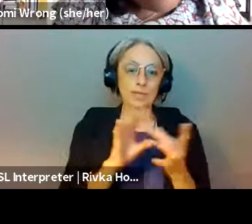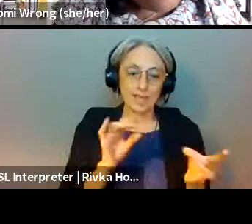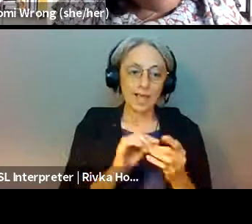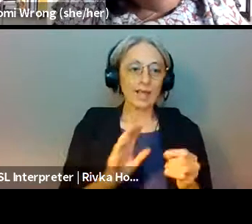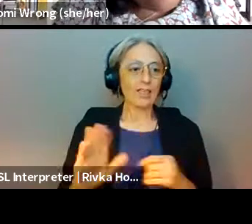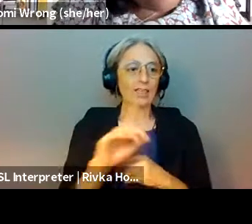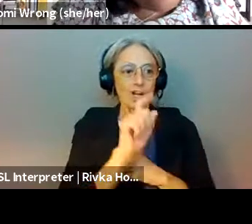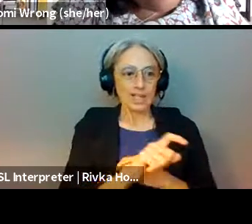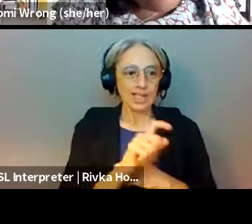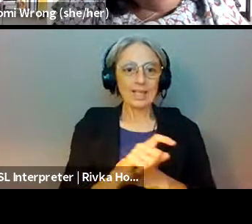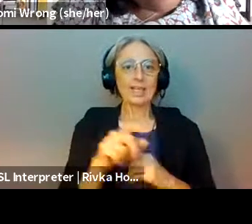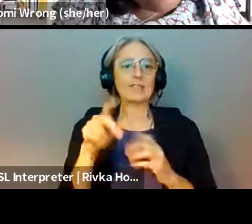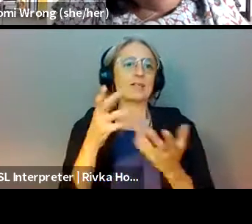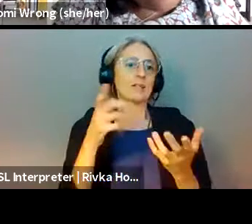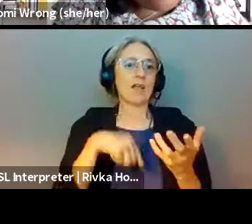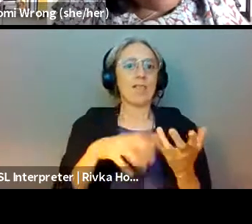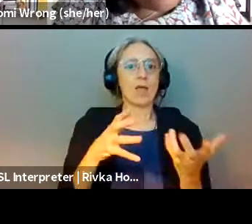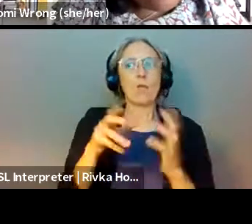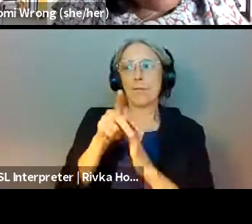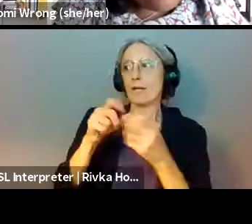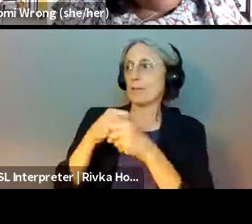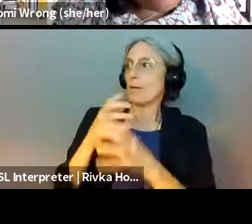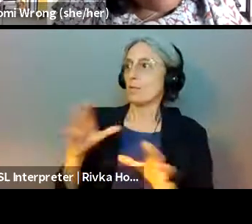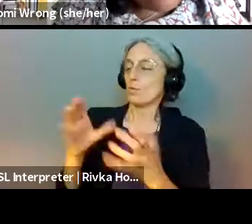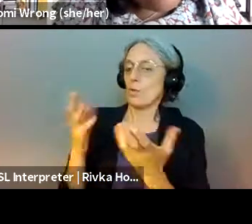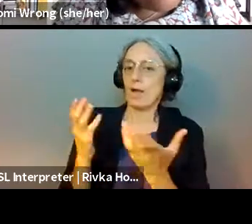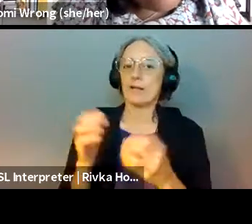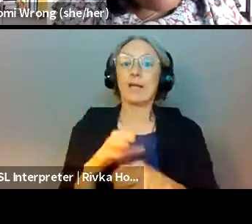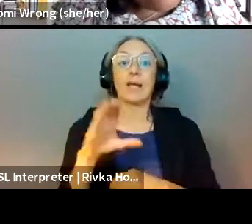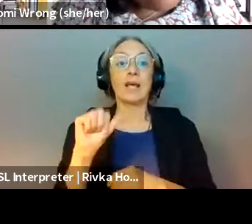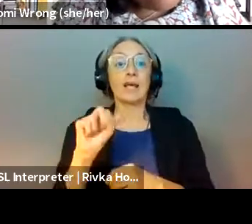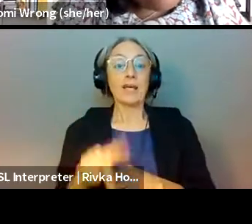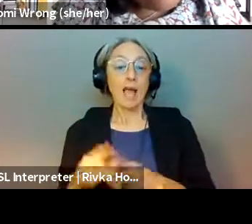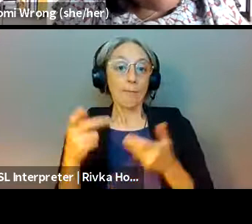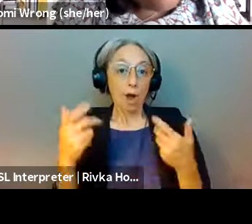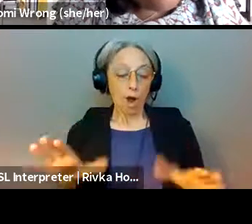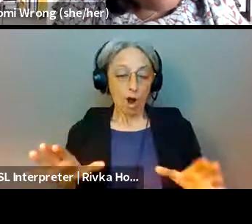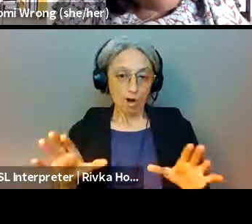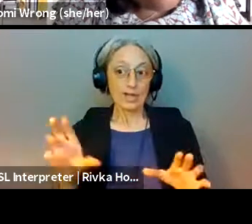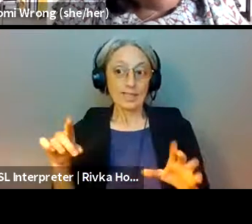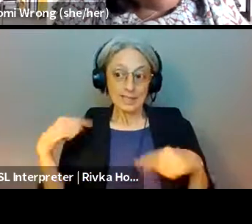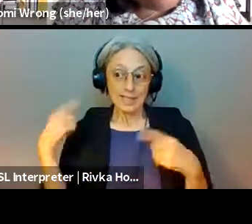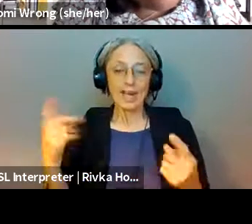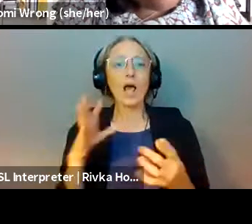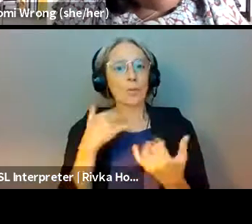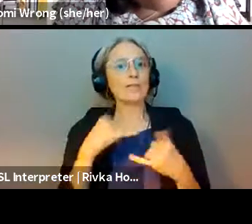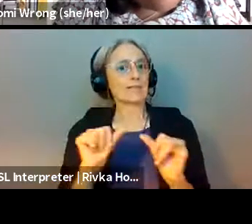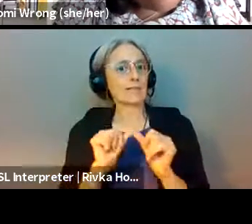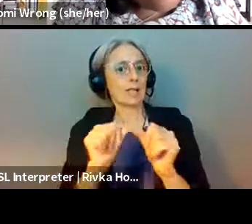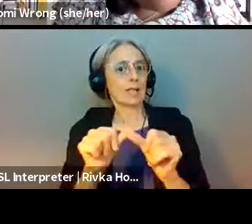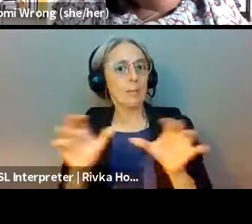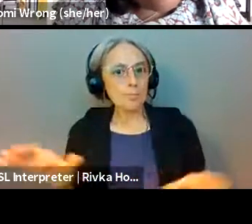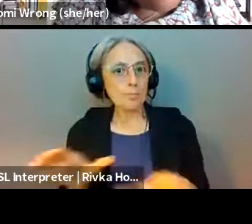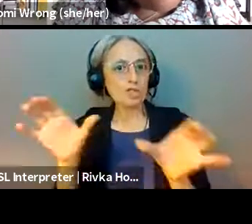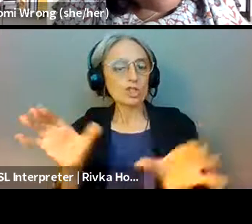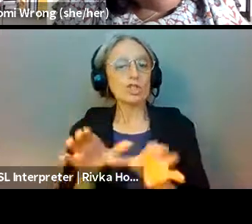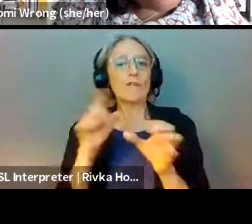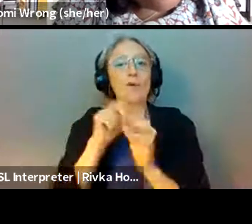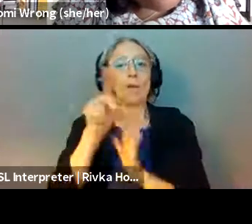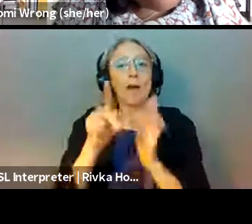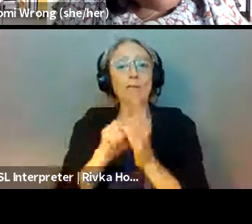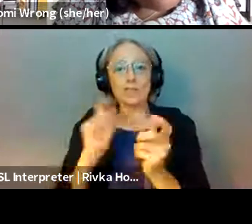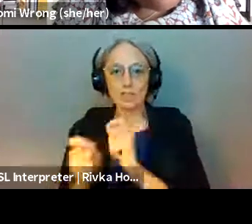want from policymakers. And CAP has and will continue to push for policy and legislative change to